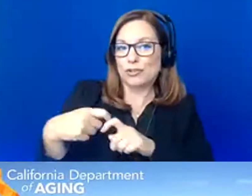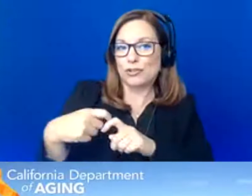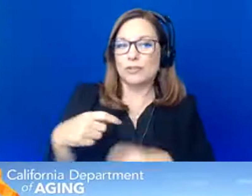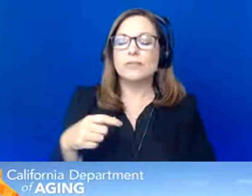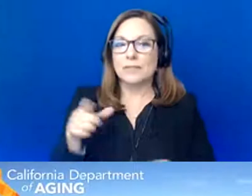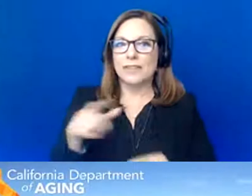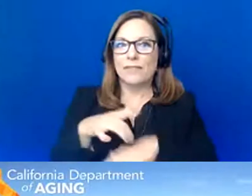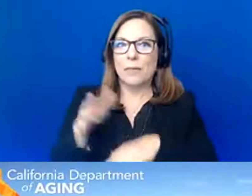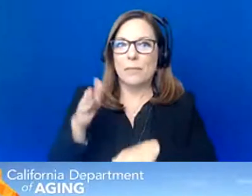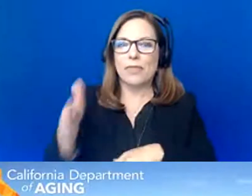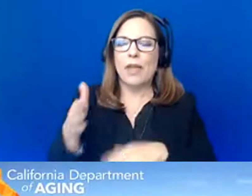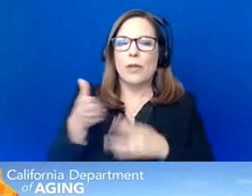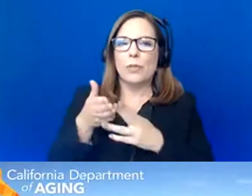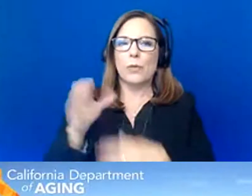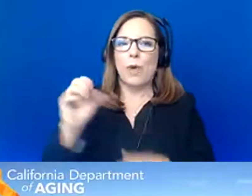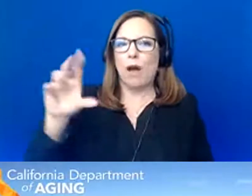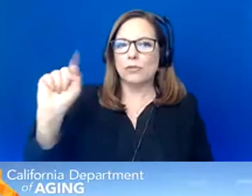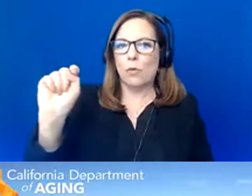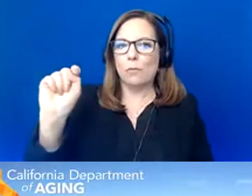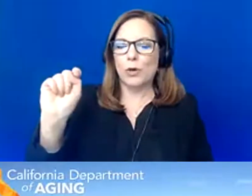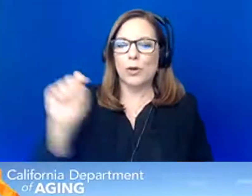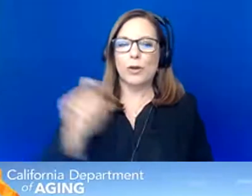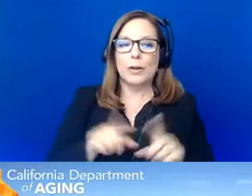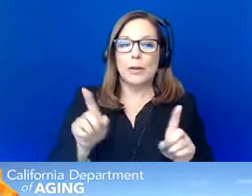until the end of October, but we request any English